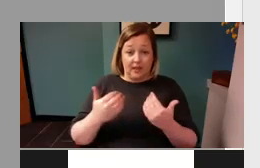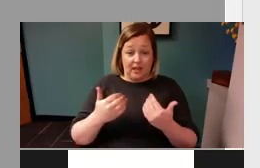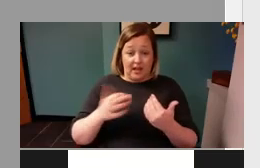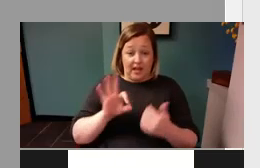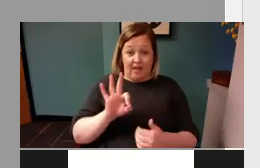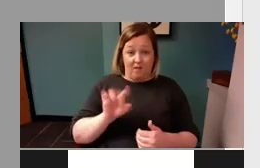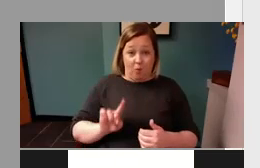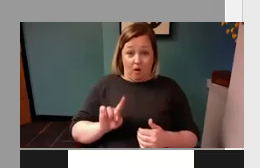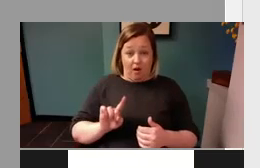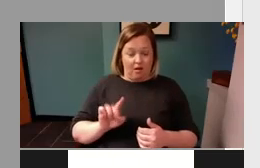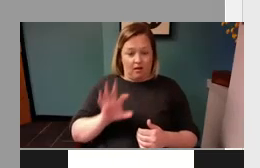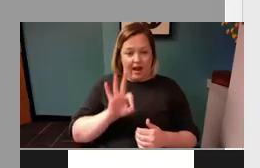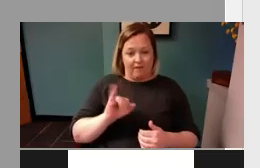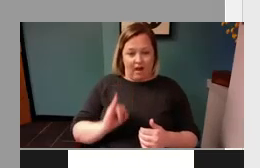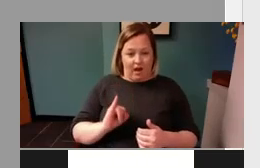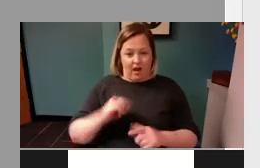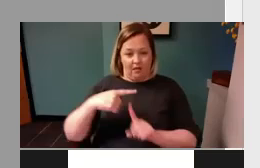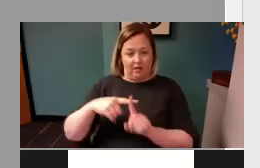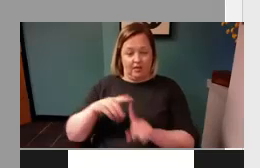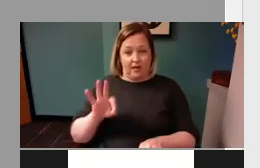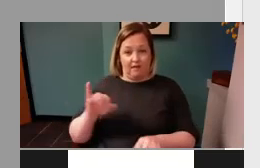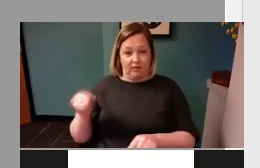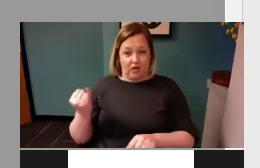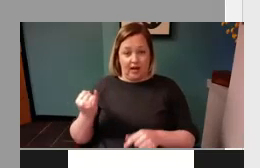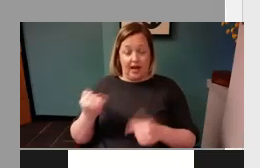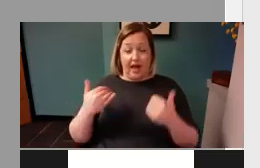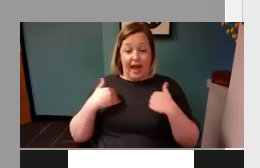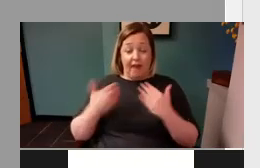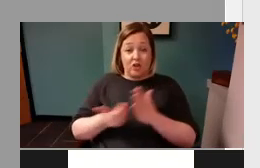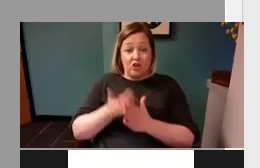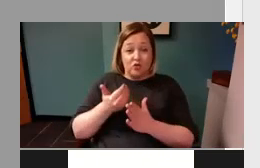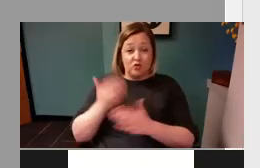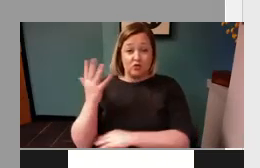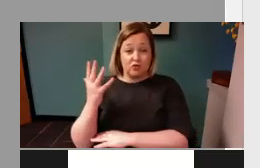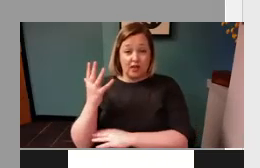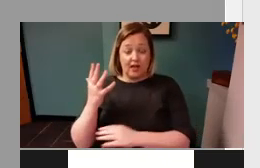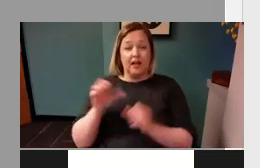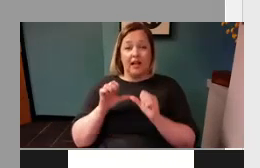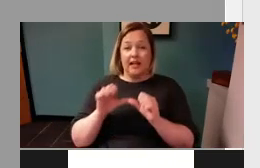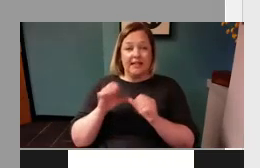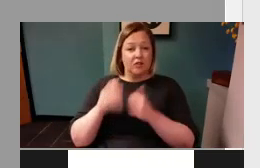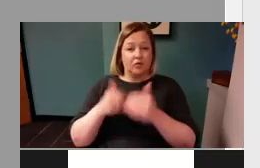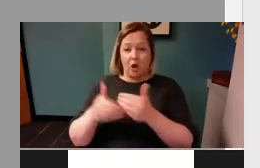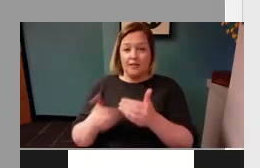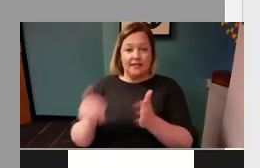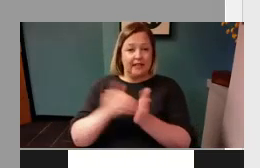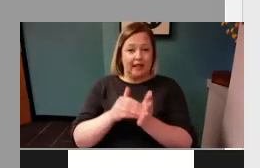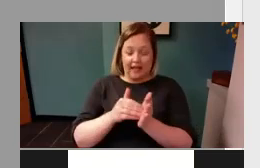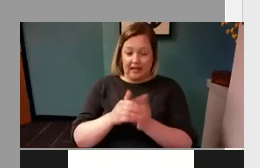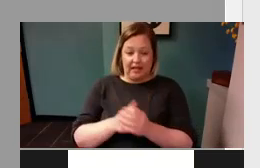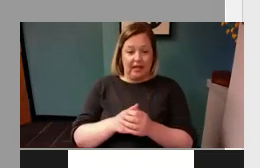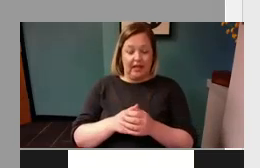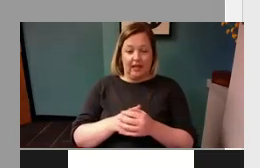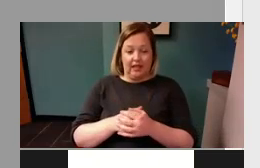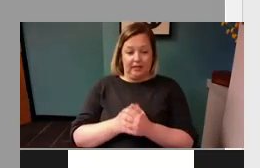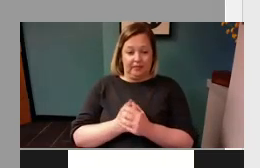subtree, we continue this process again, considering this entire f1 plus f2 as a single node, and compare this